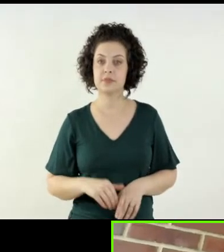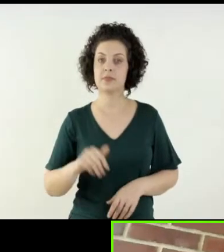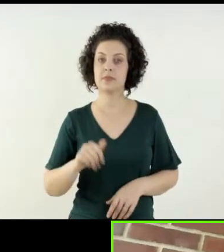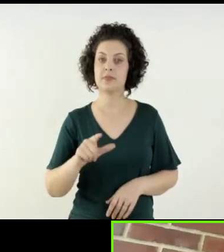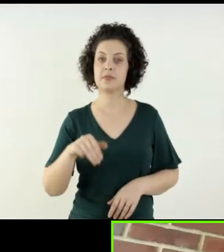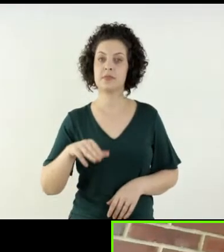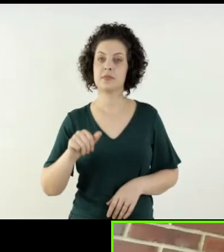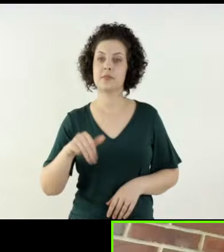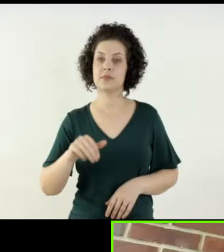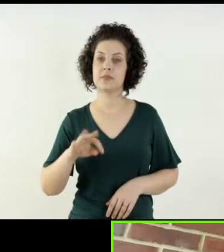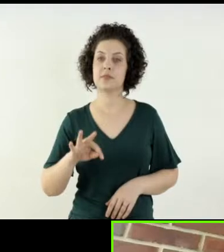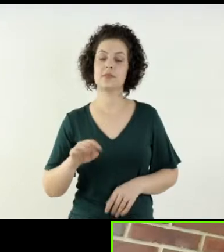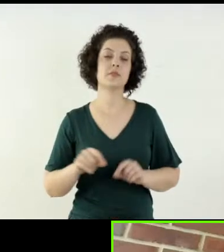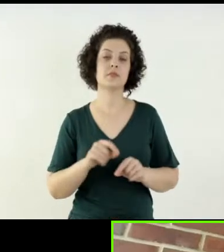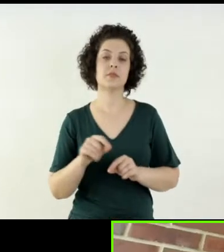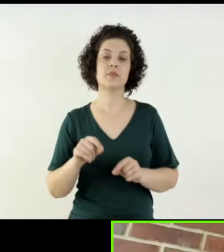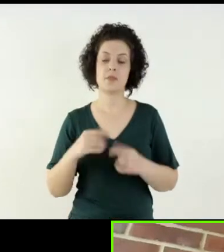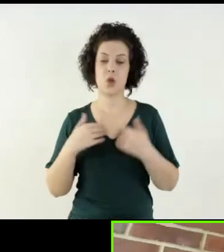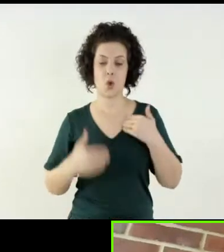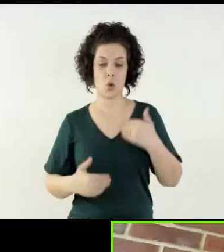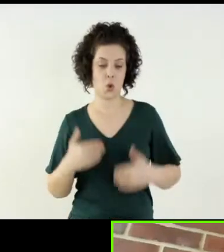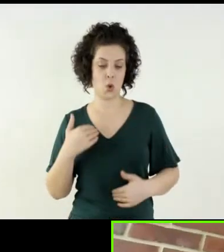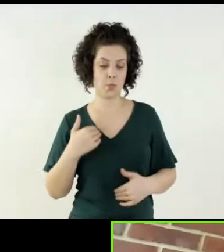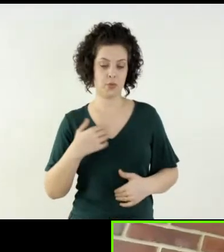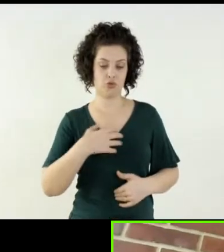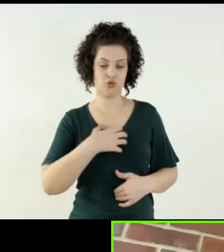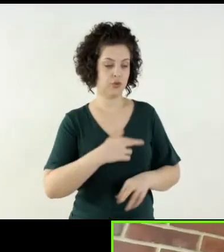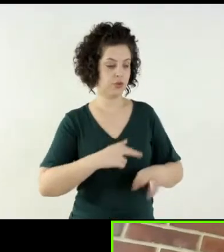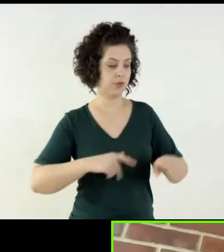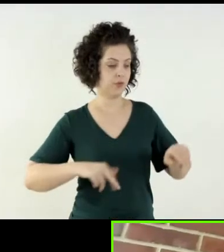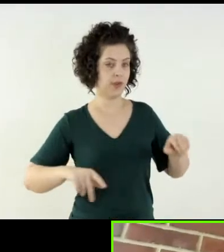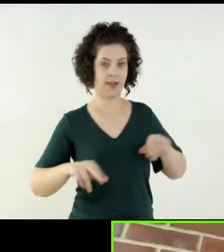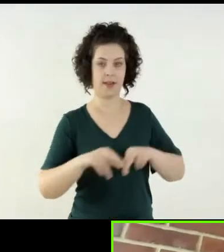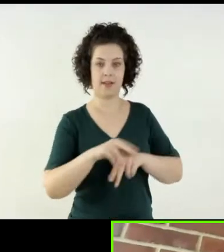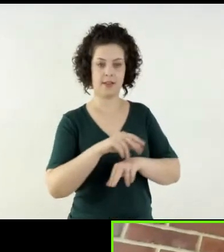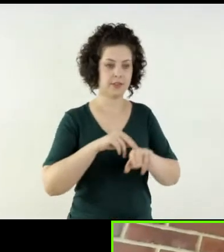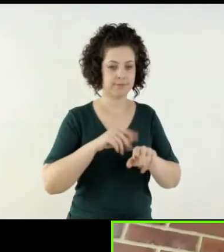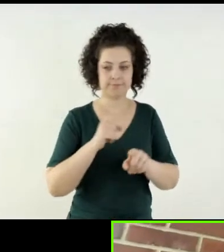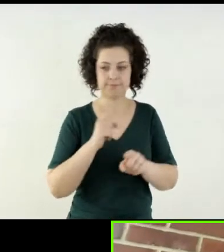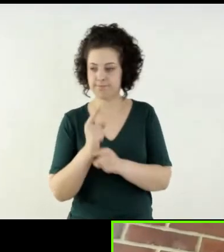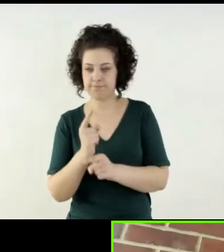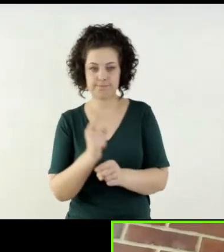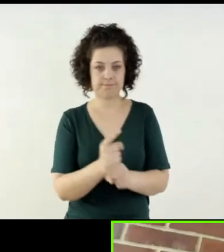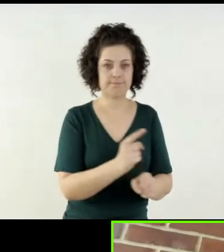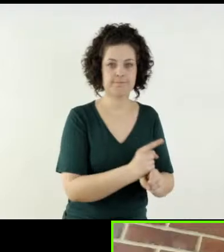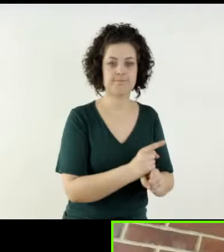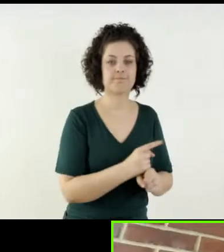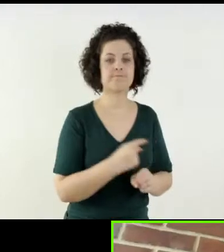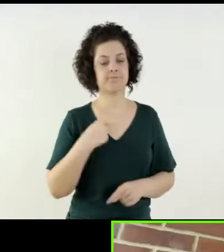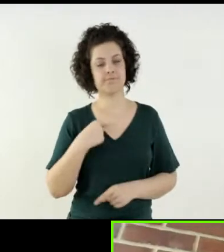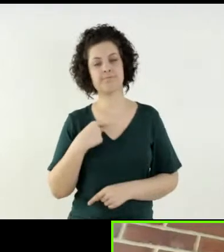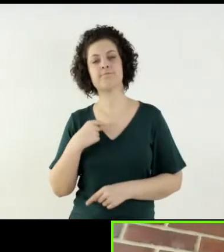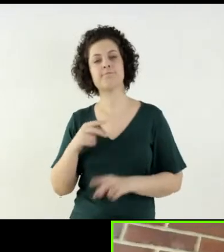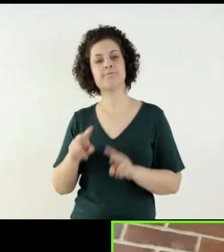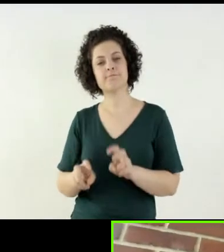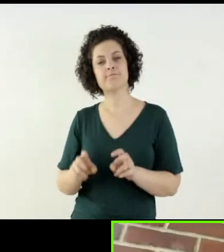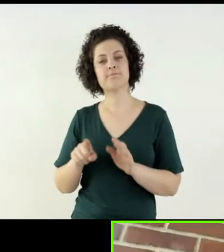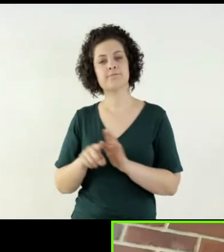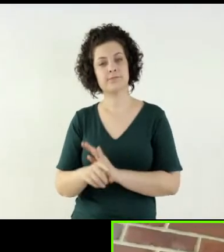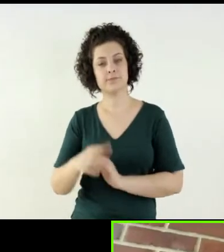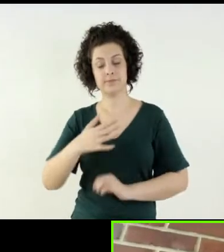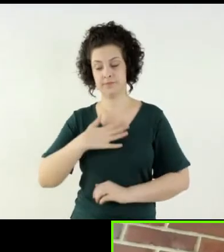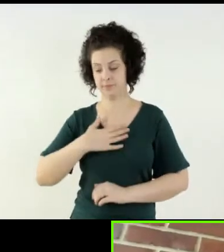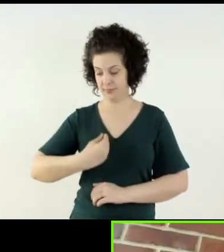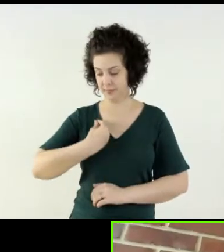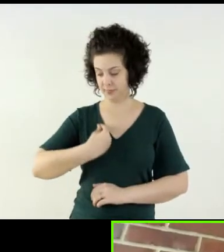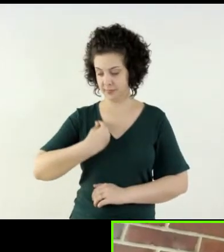ways. I mentioned earlier regarding this question of my life as a professor and a